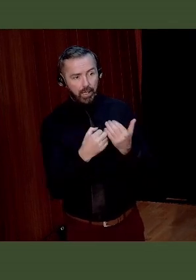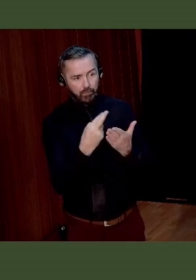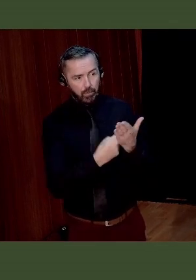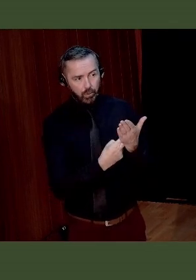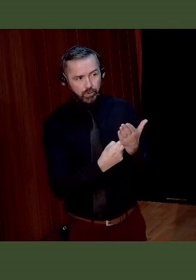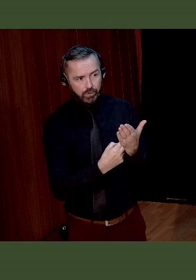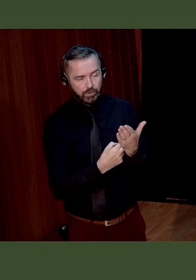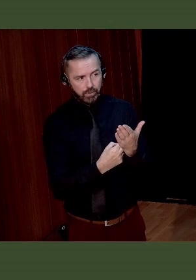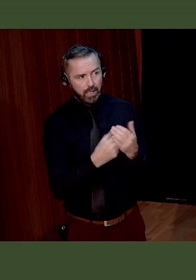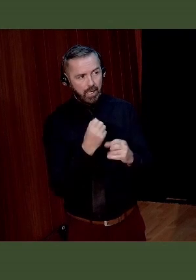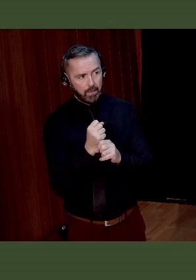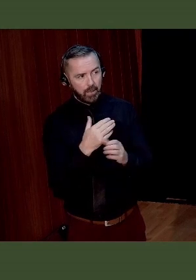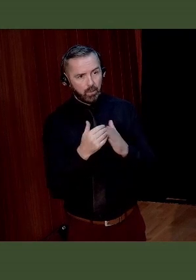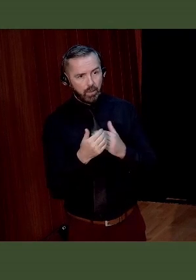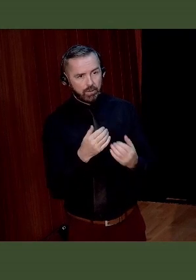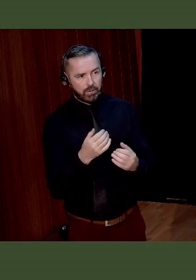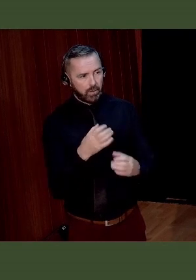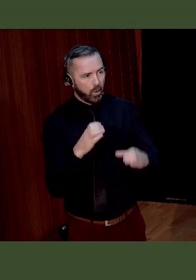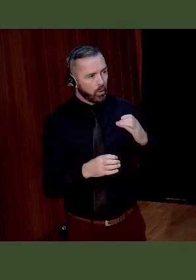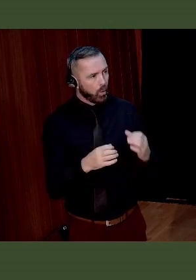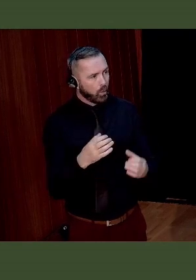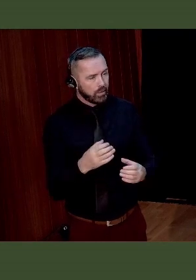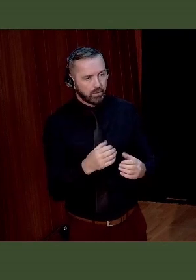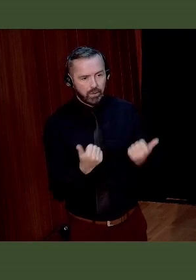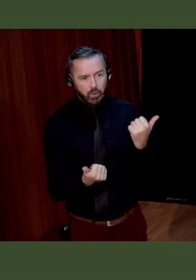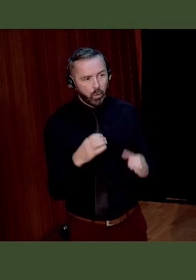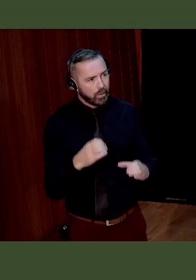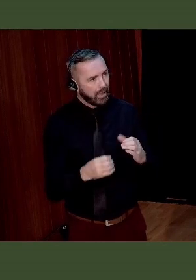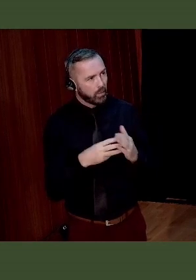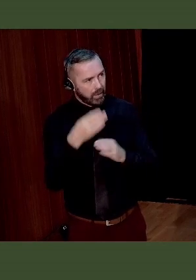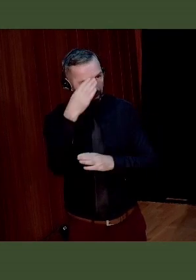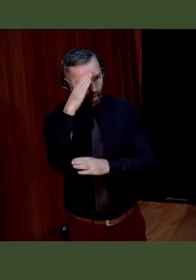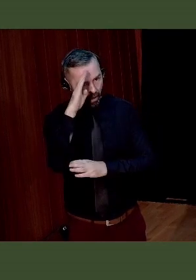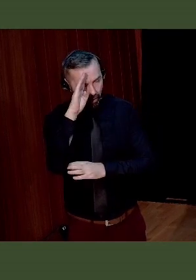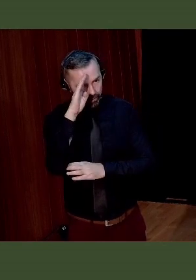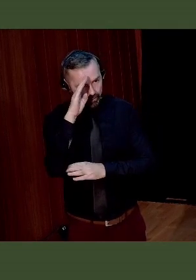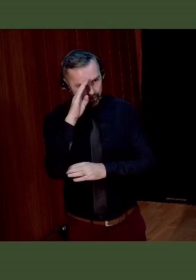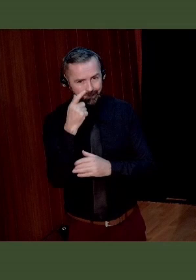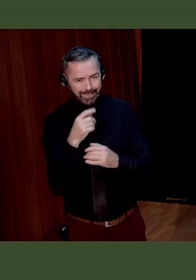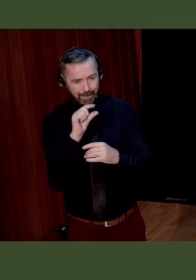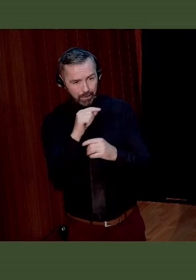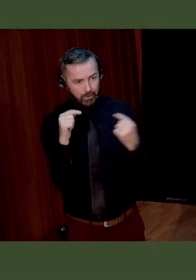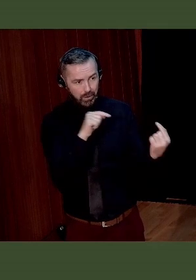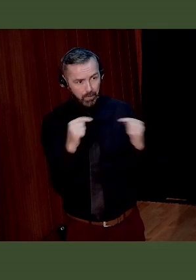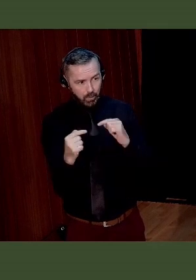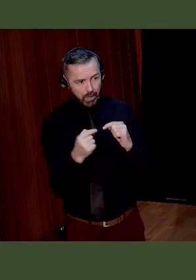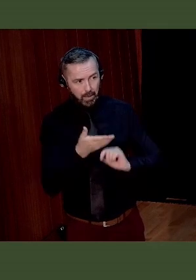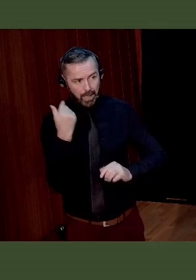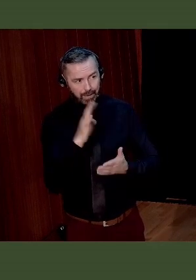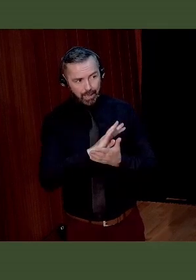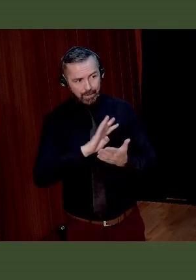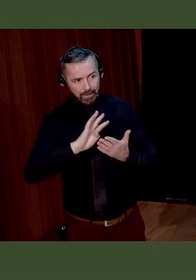also, about court cases in which Irish was a cause of dispute. Early in